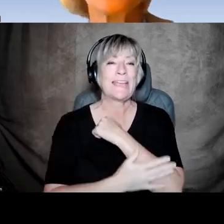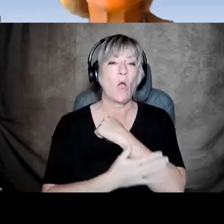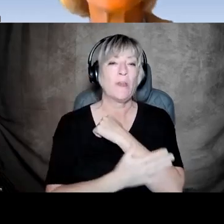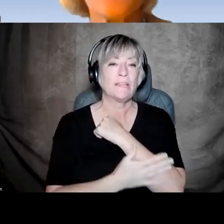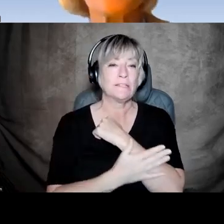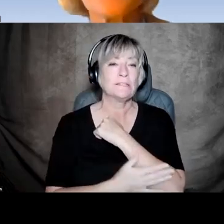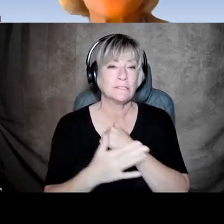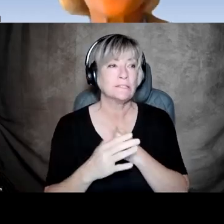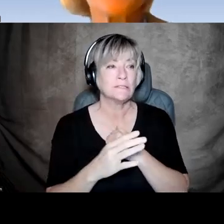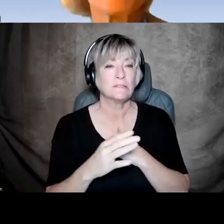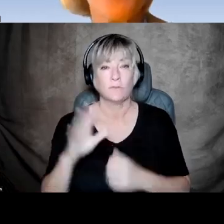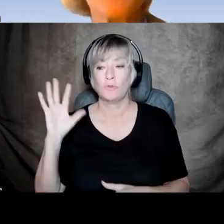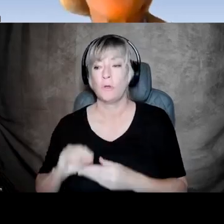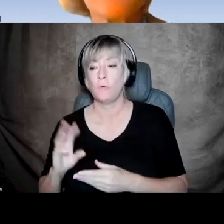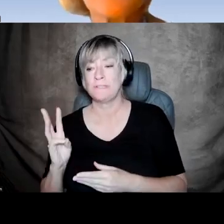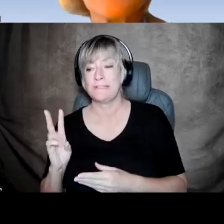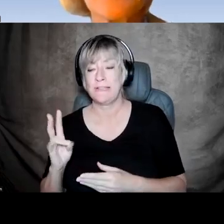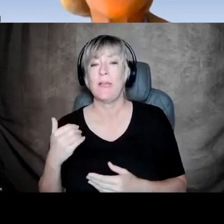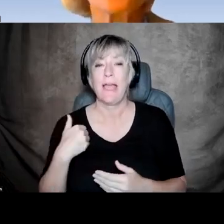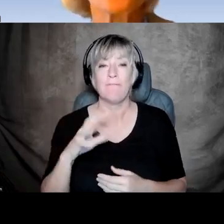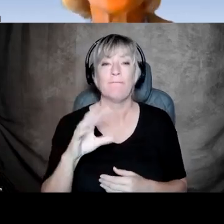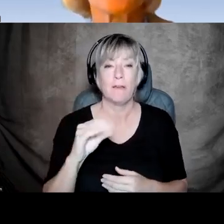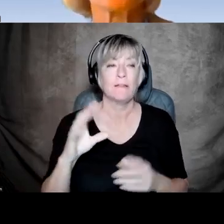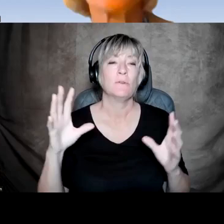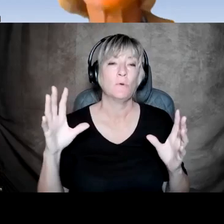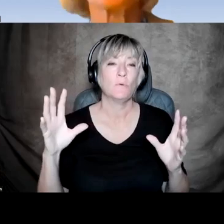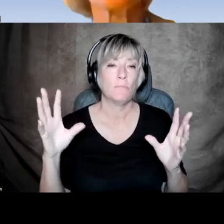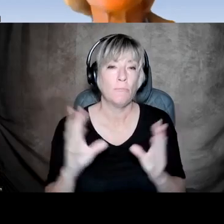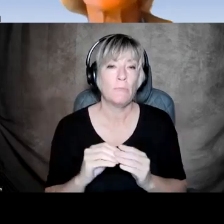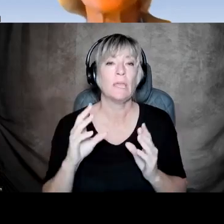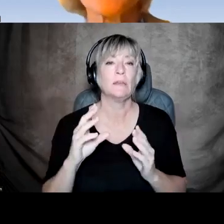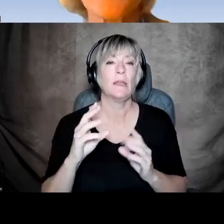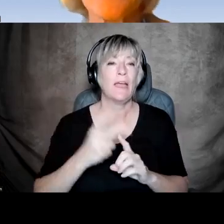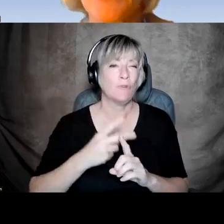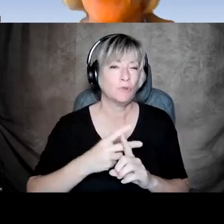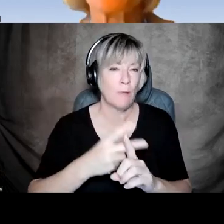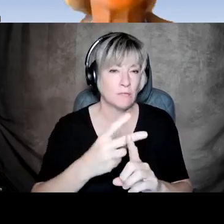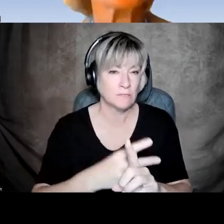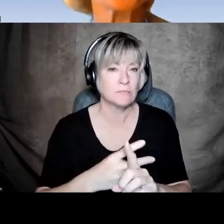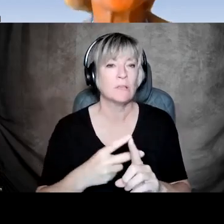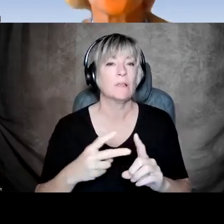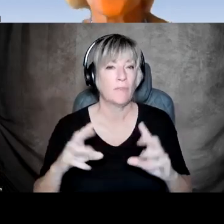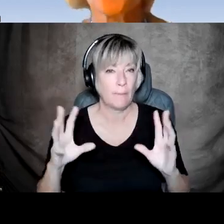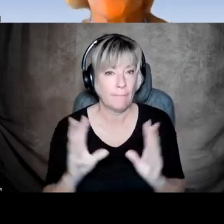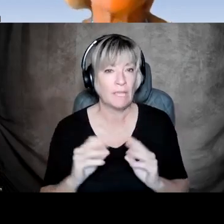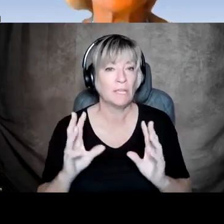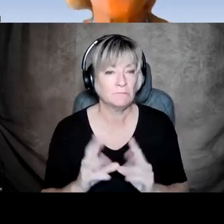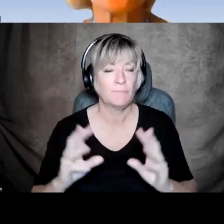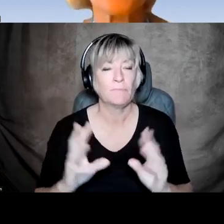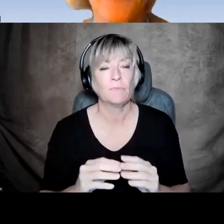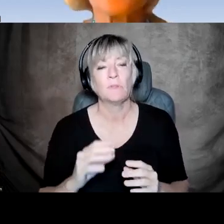67 that come together bi-monthly or every 2 months, I should say, to work